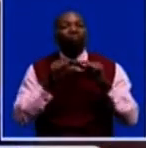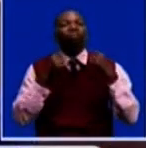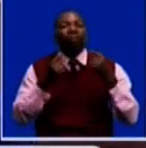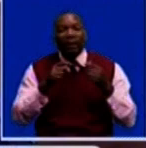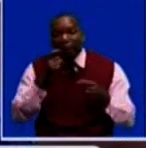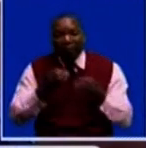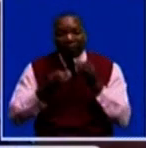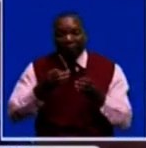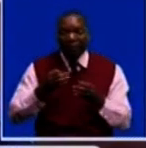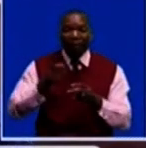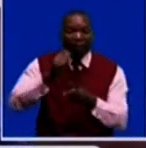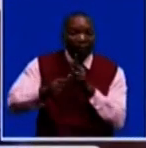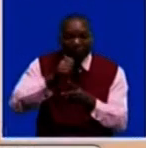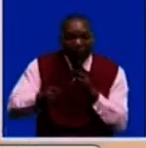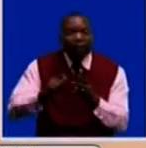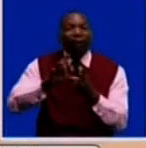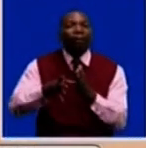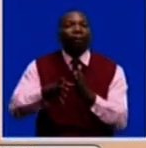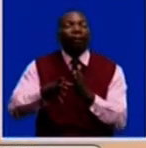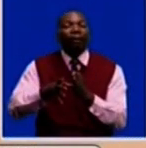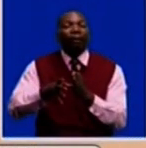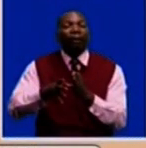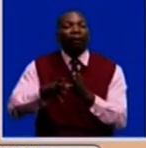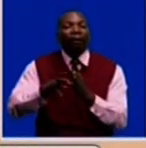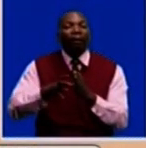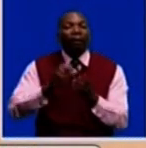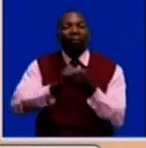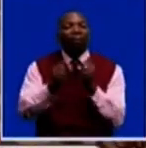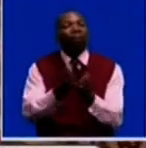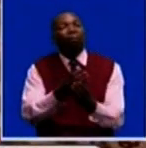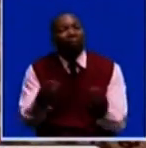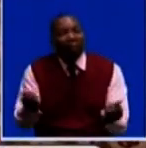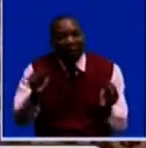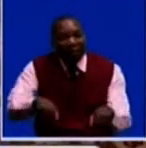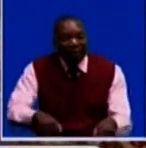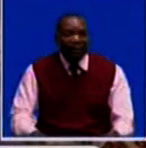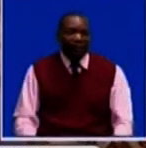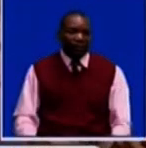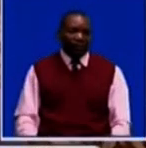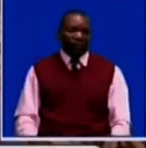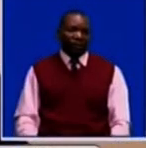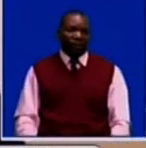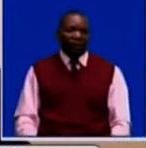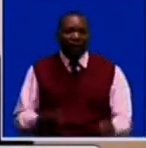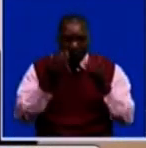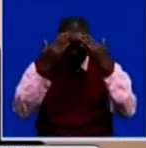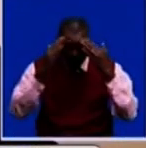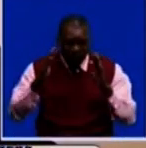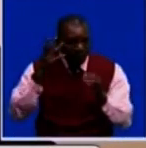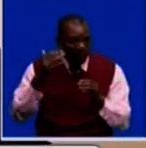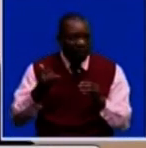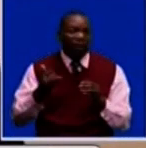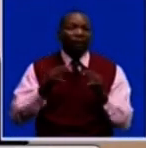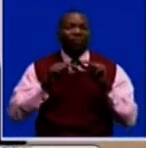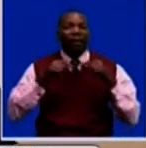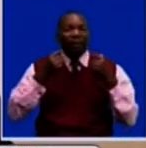you have sex with me, then your problem will be over. I'm also aware that pastors are amongst